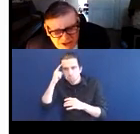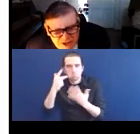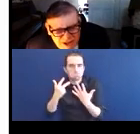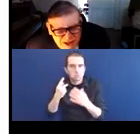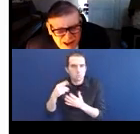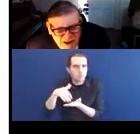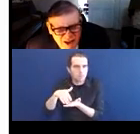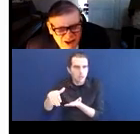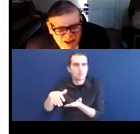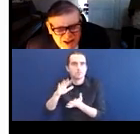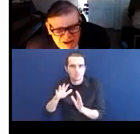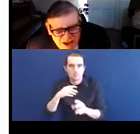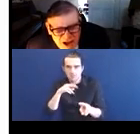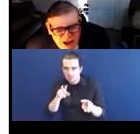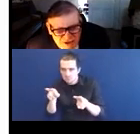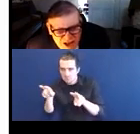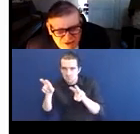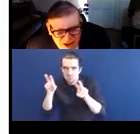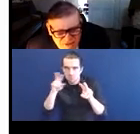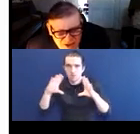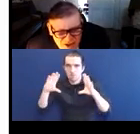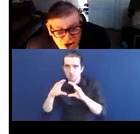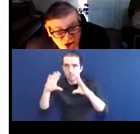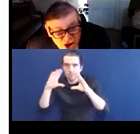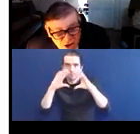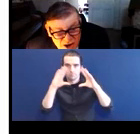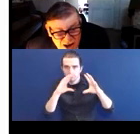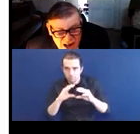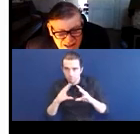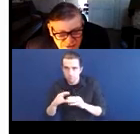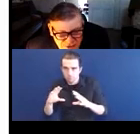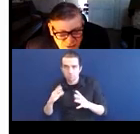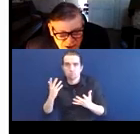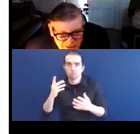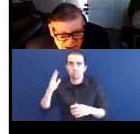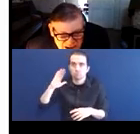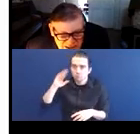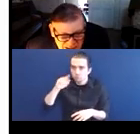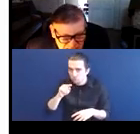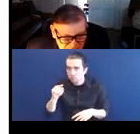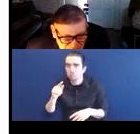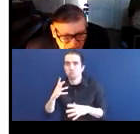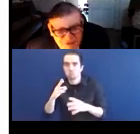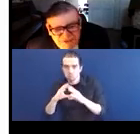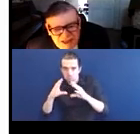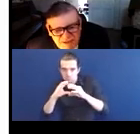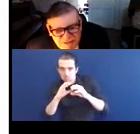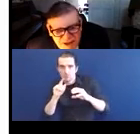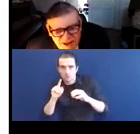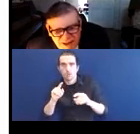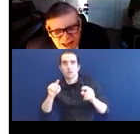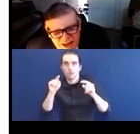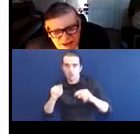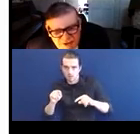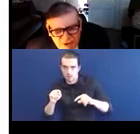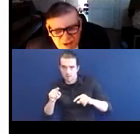big countries there are Nigeria, 195 million, the Congo, 84 million, South Africa, 57